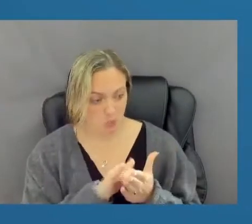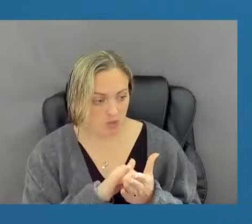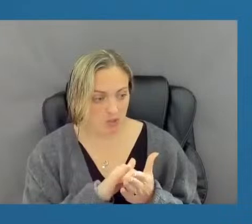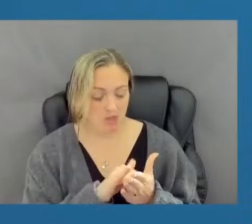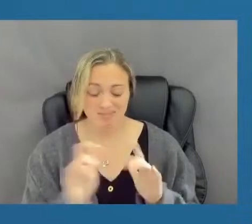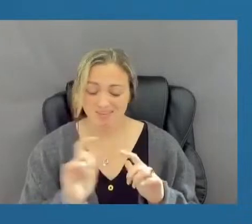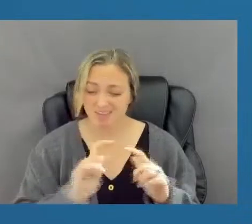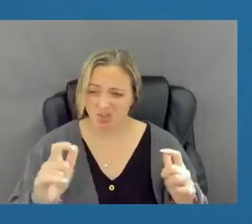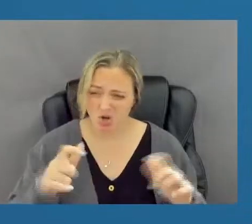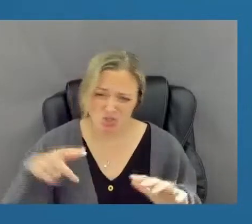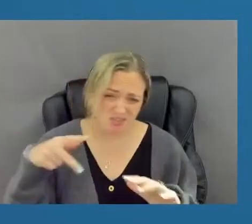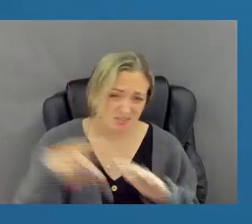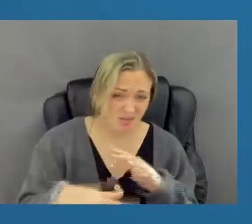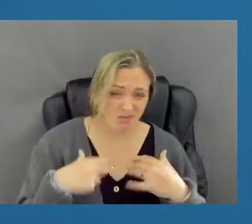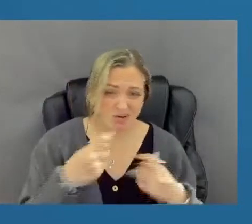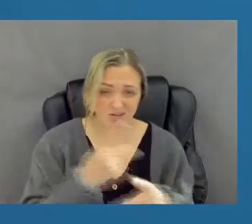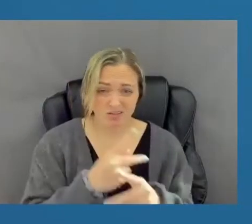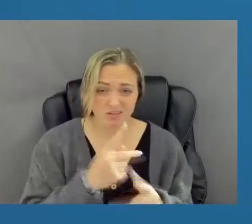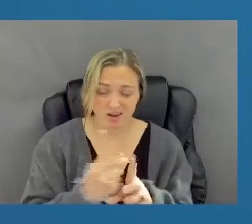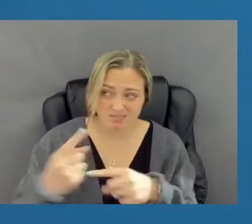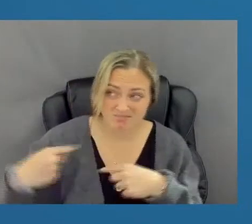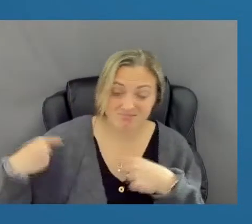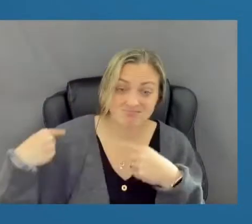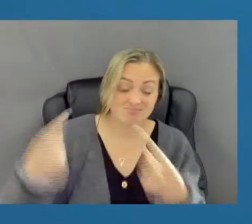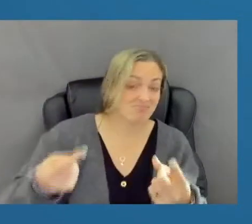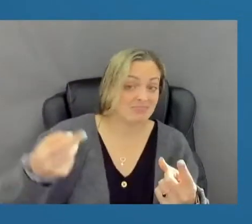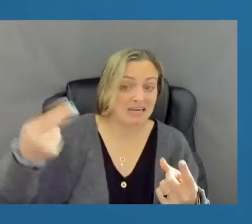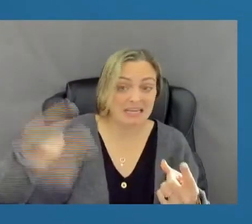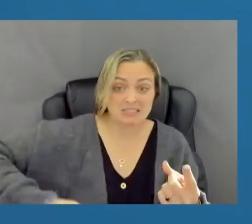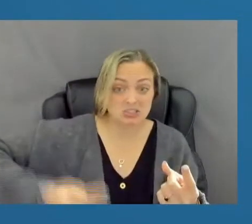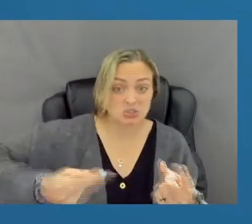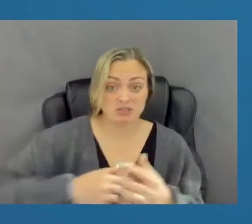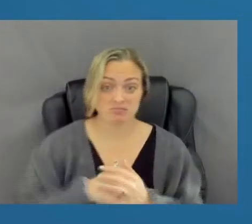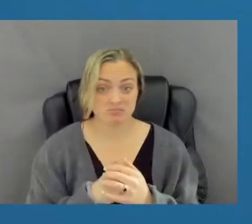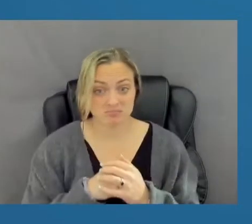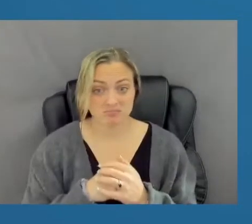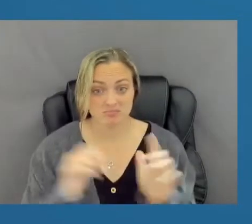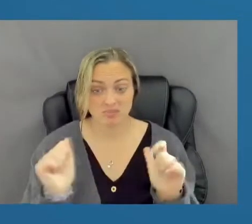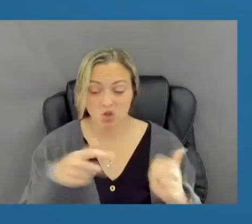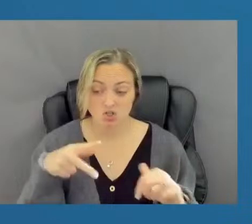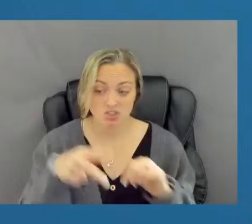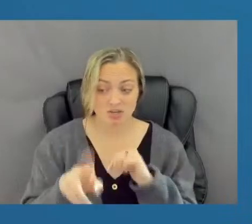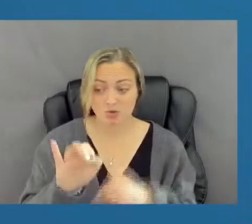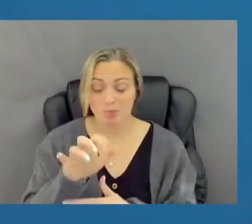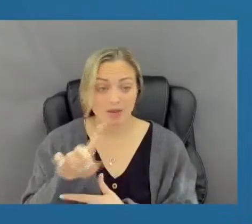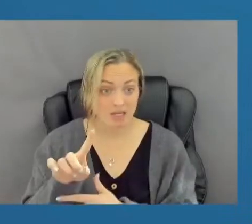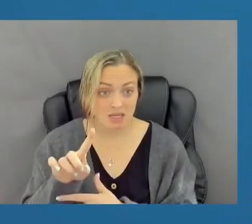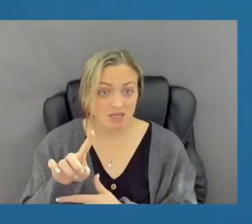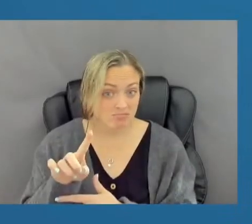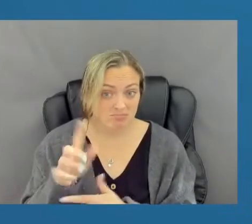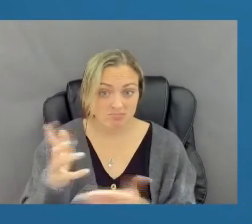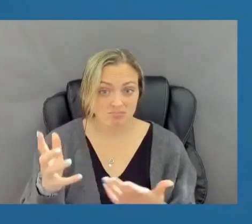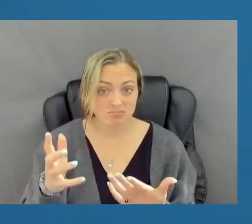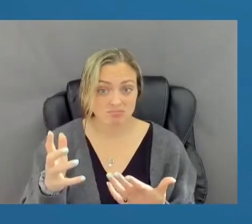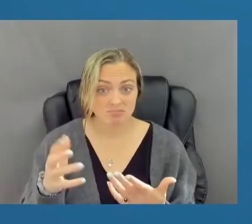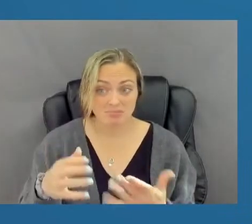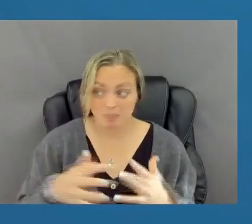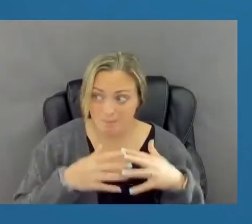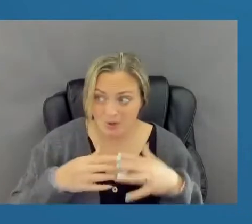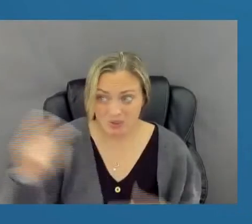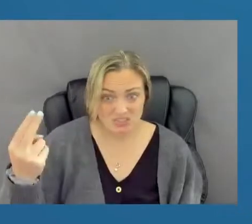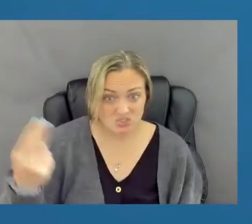largest cut to health care in American history, the largest cut to Medicaid in American